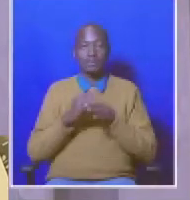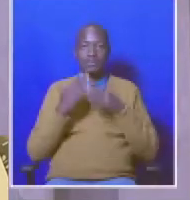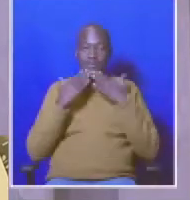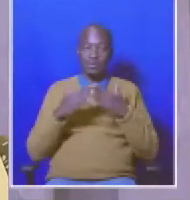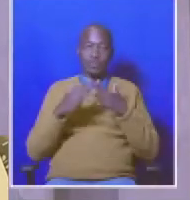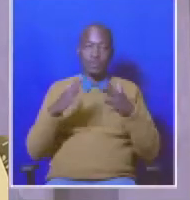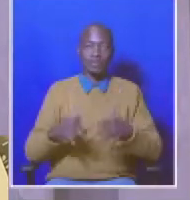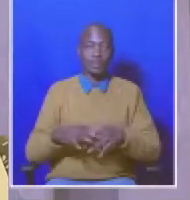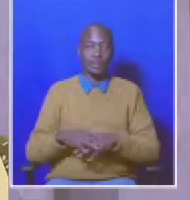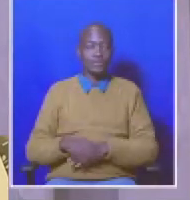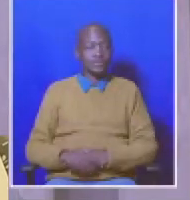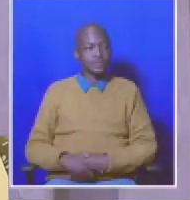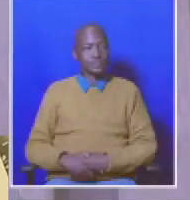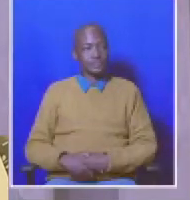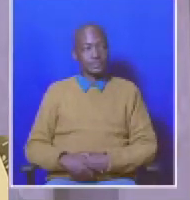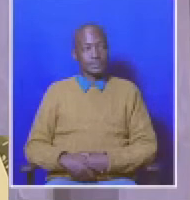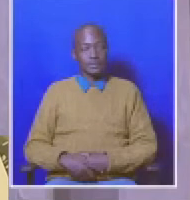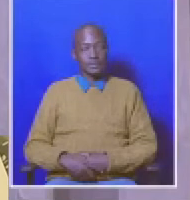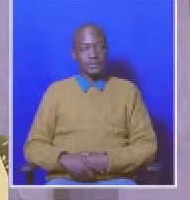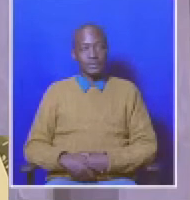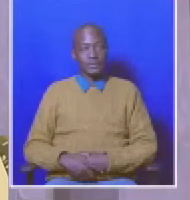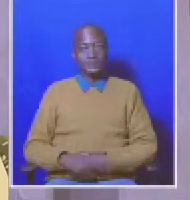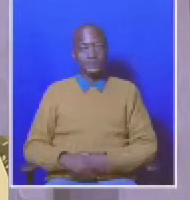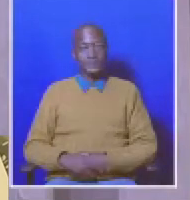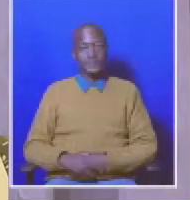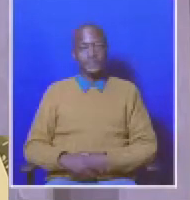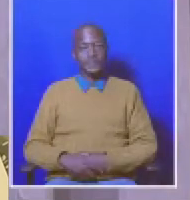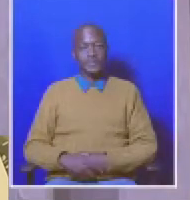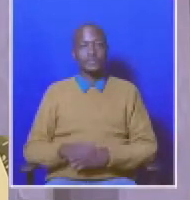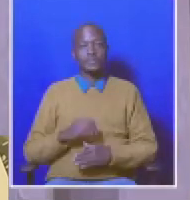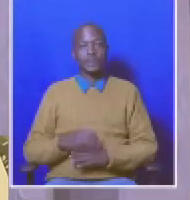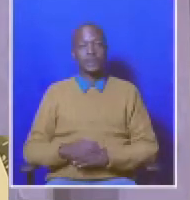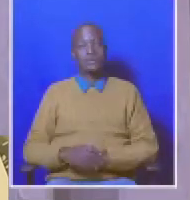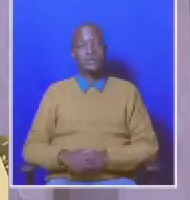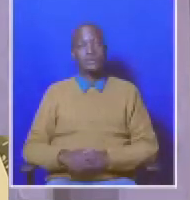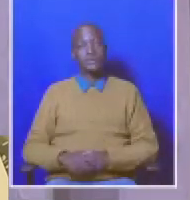Chairperson. Thank you, Deputy President. We'll proceed to Honourable Mkiva.